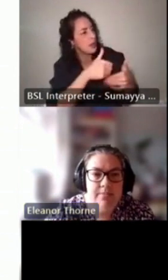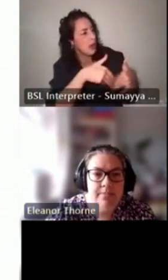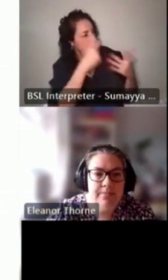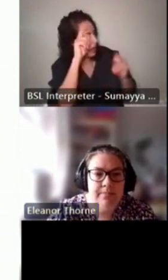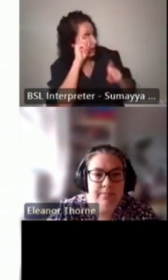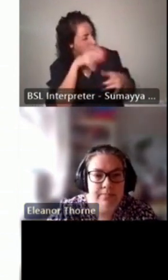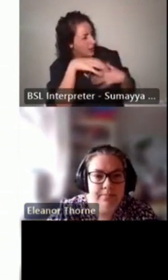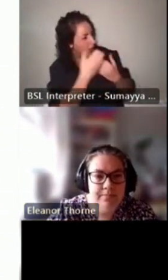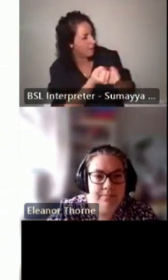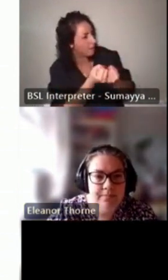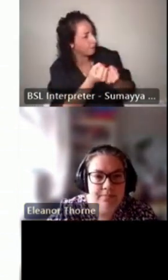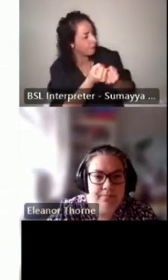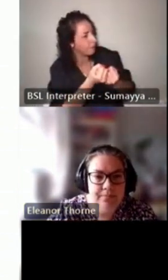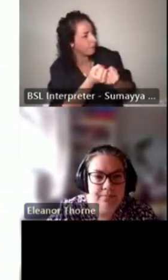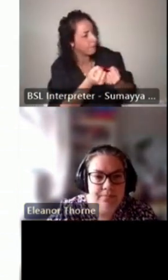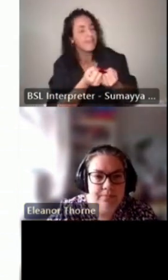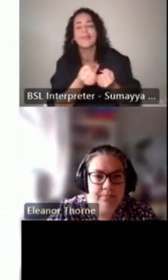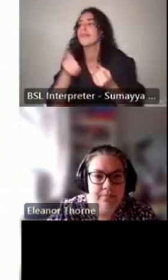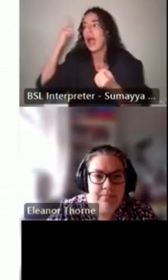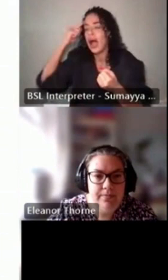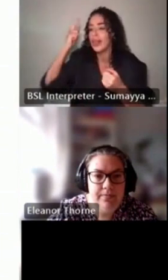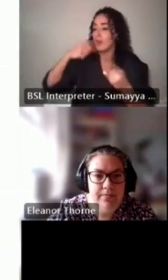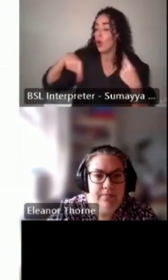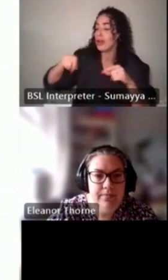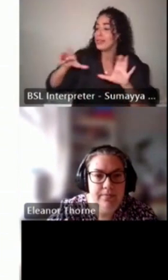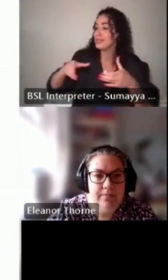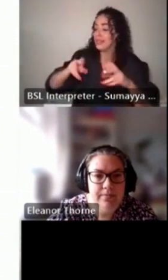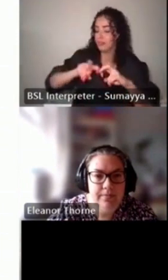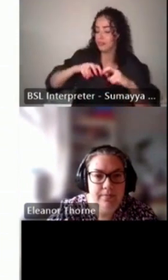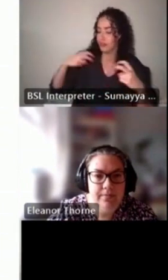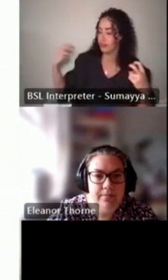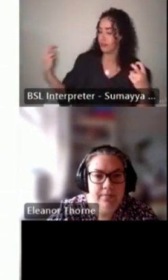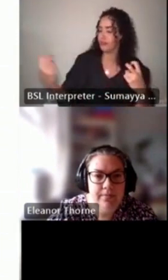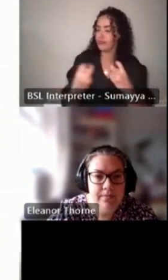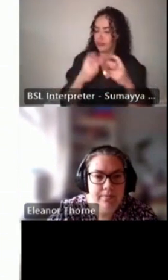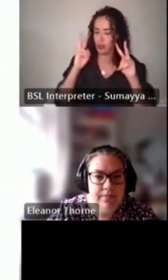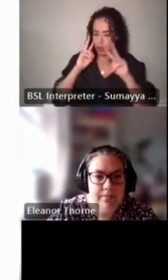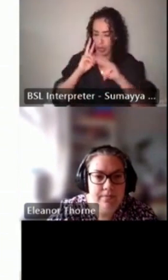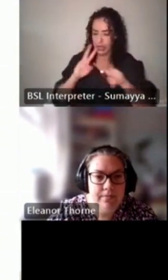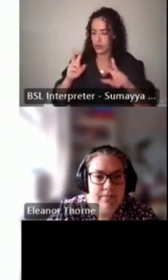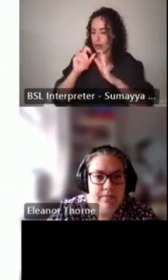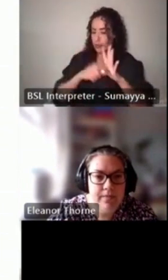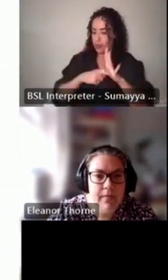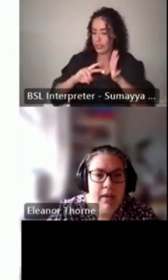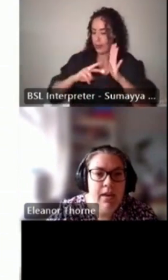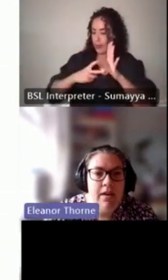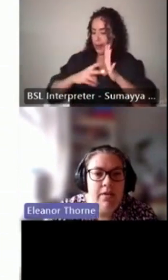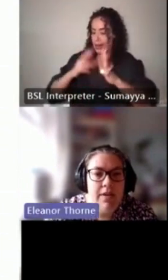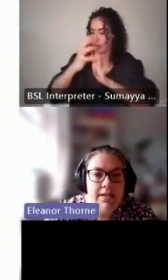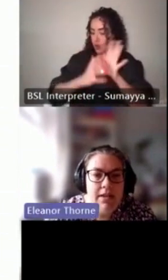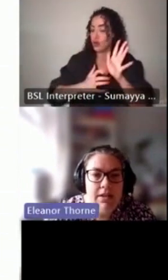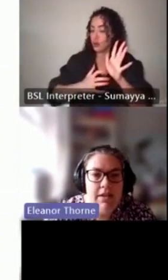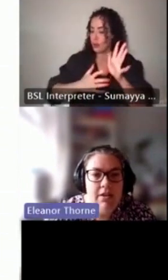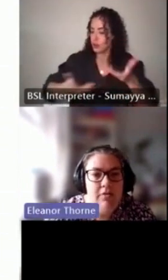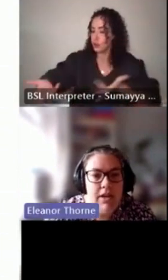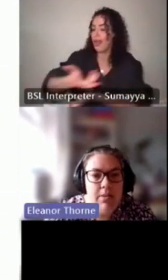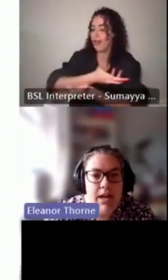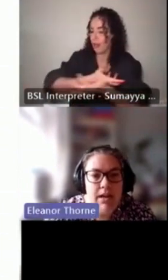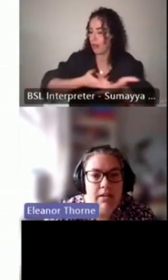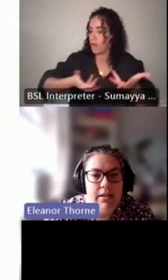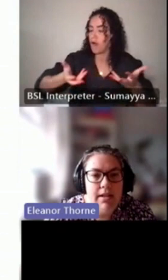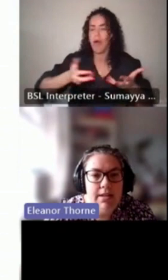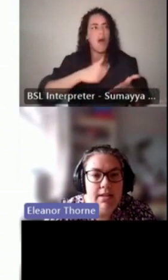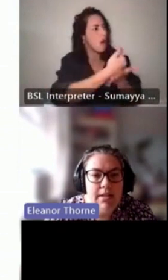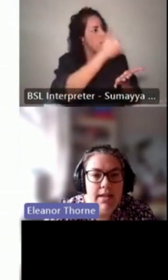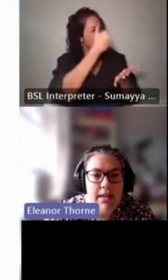mind? I think sitting down as a team and looking at the project planning document would help. That sounds like a